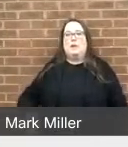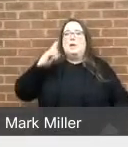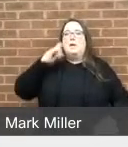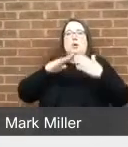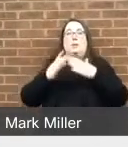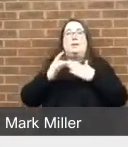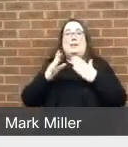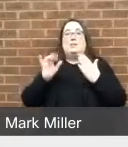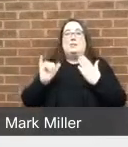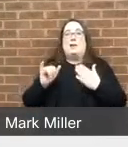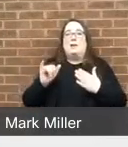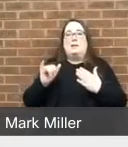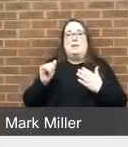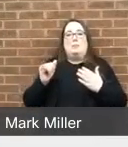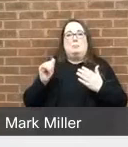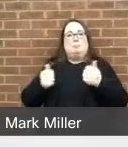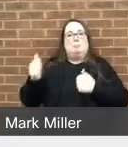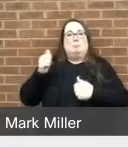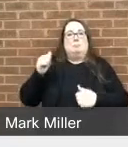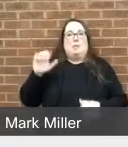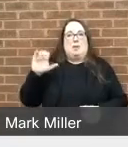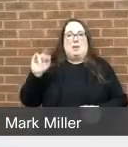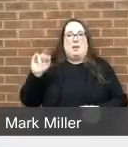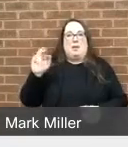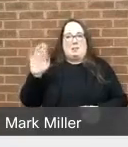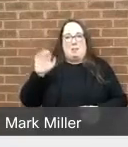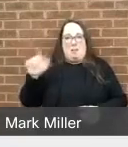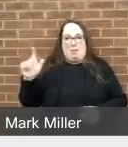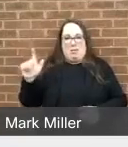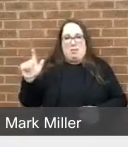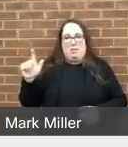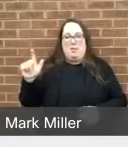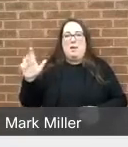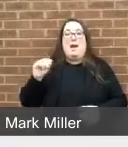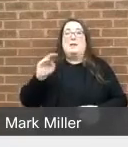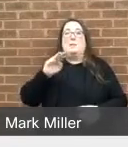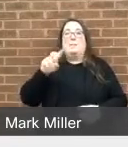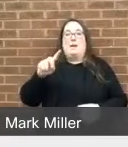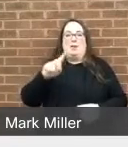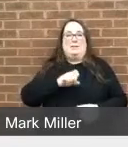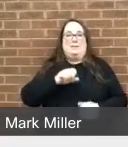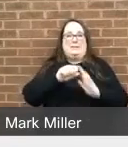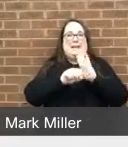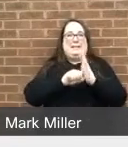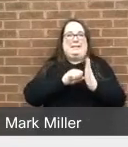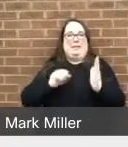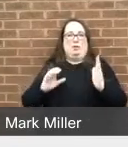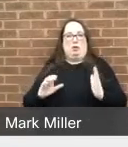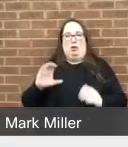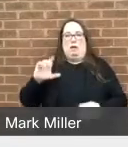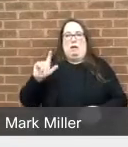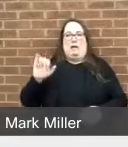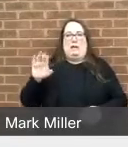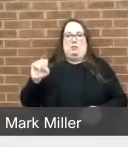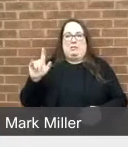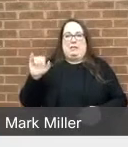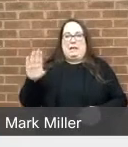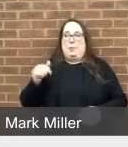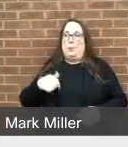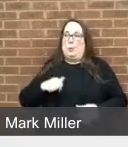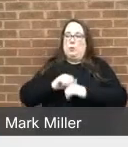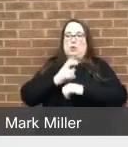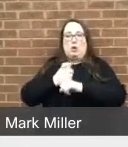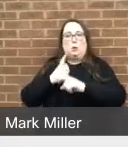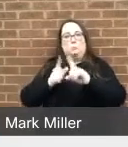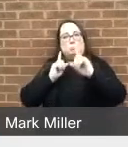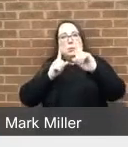County Executive Dr. Calvin Ball and Maryland State Senator Dr. Clarence Lam, we strive to do this by supporting